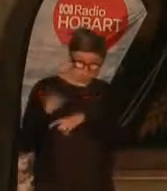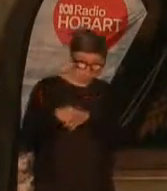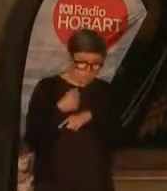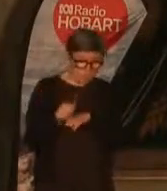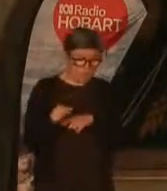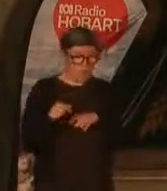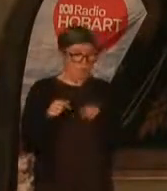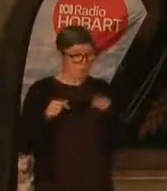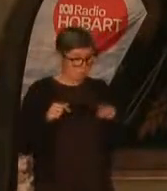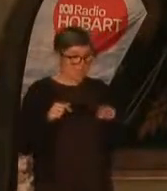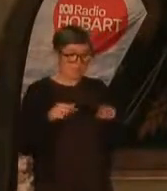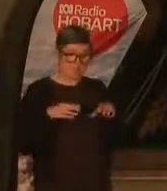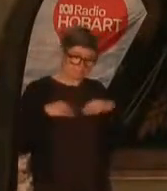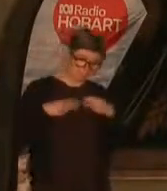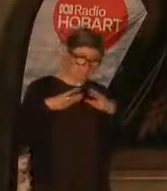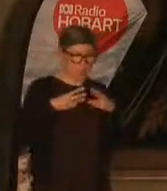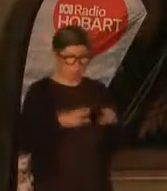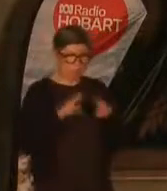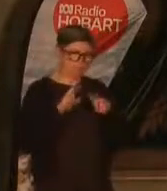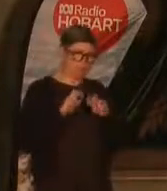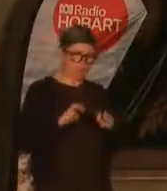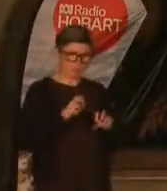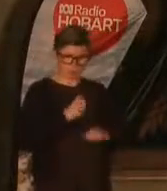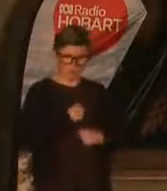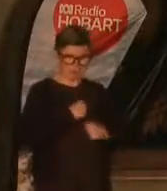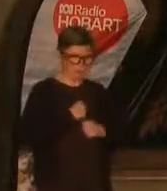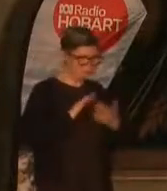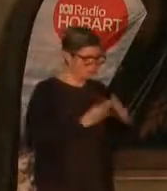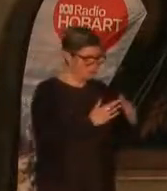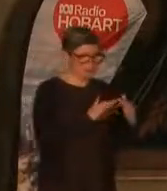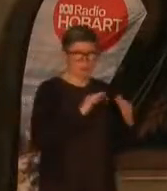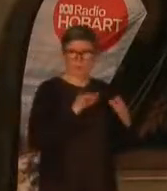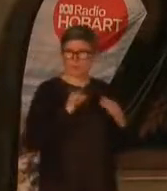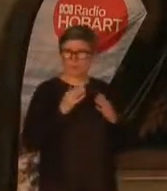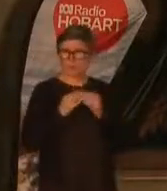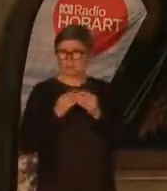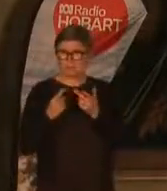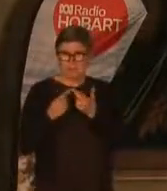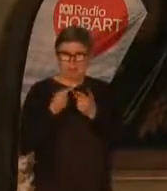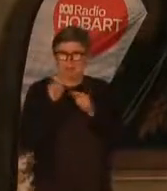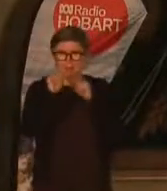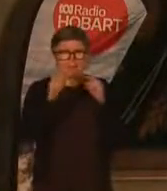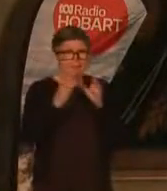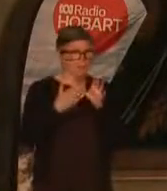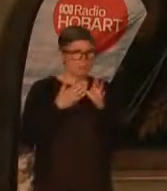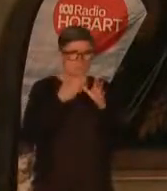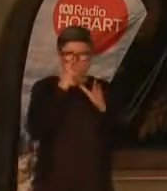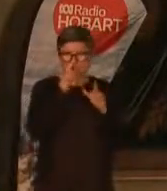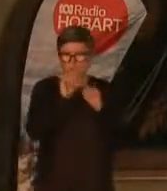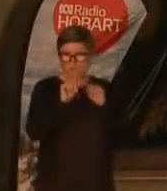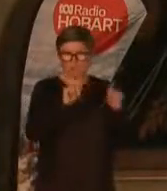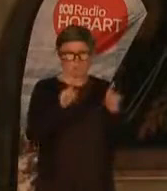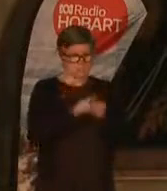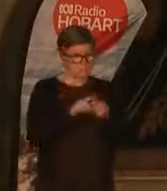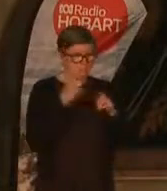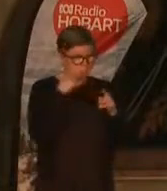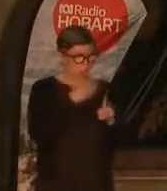with your own people or with the other Indigenous people in the way that we always